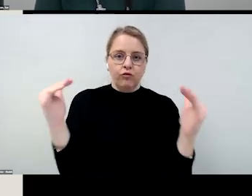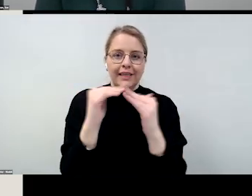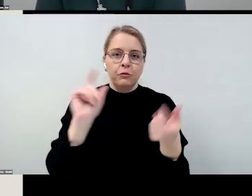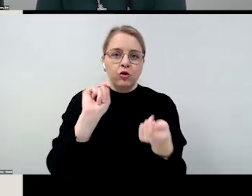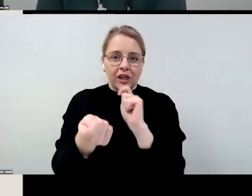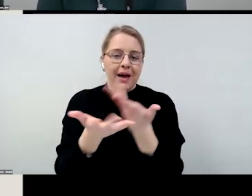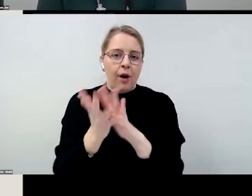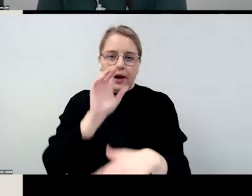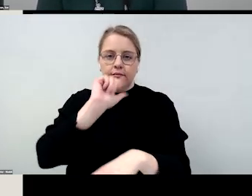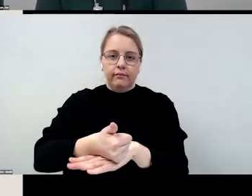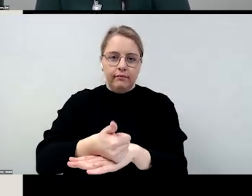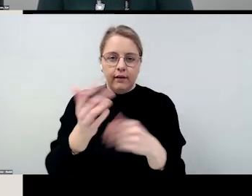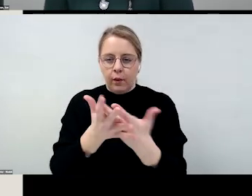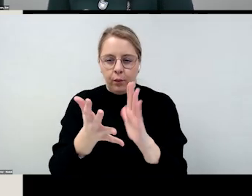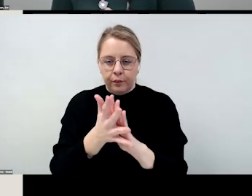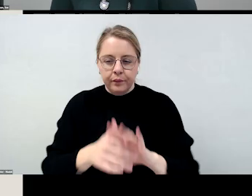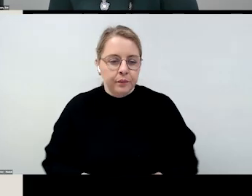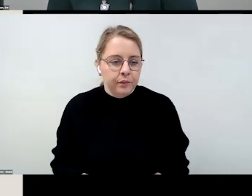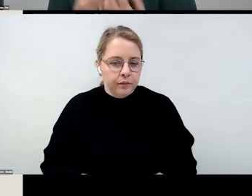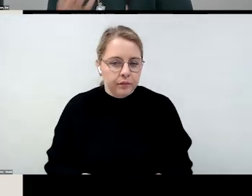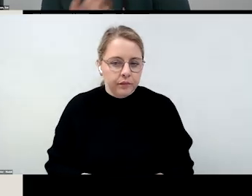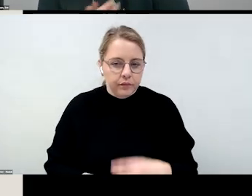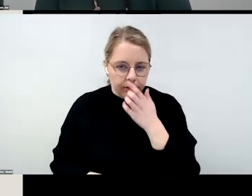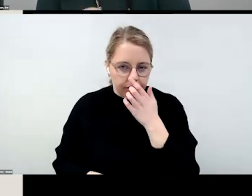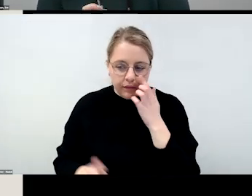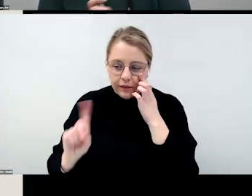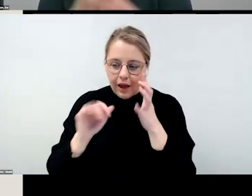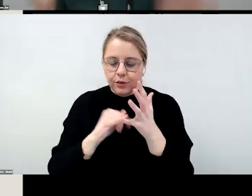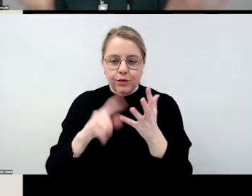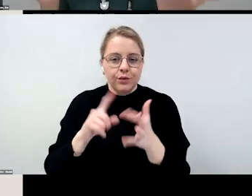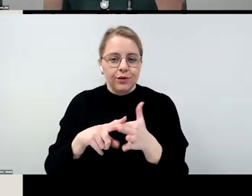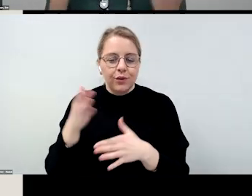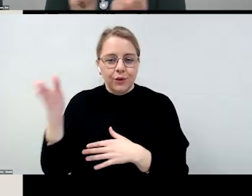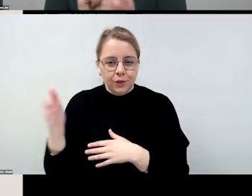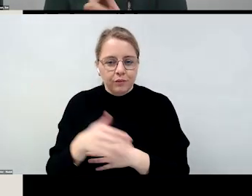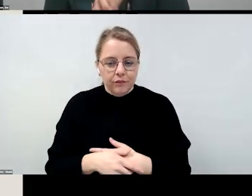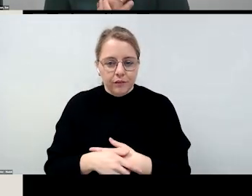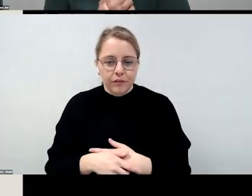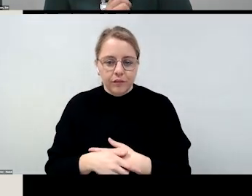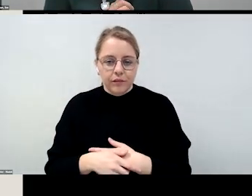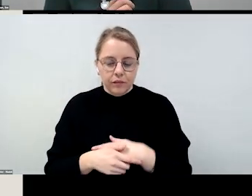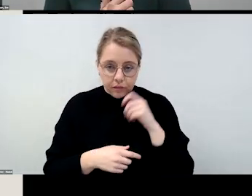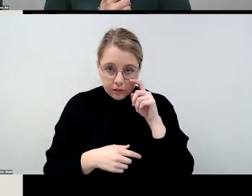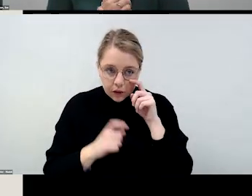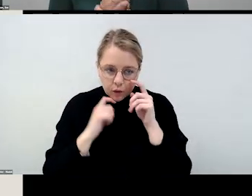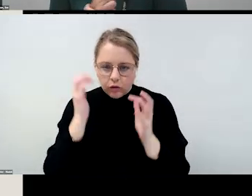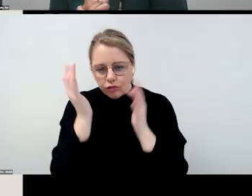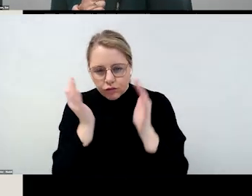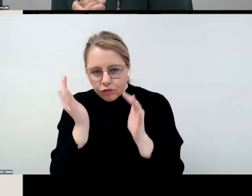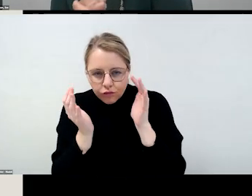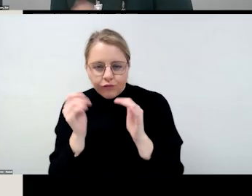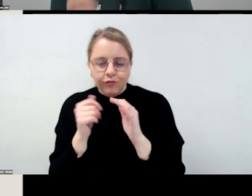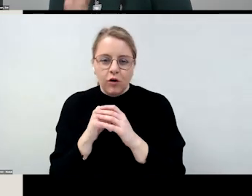reasonable adjustments that can be made. I'm going to hand over to my colleague Sue now, who reflected on some of the things we learned in our interviews and